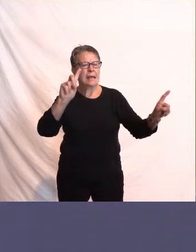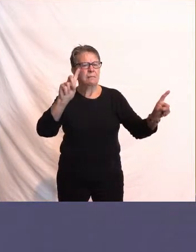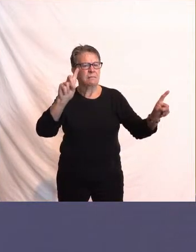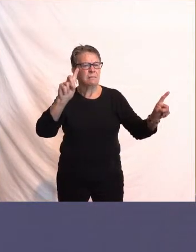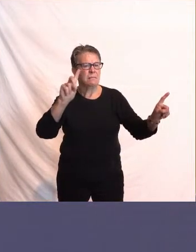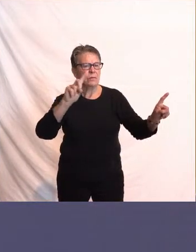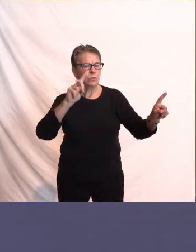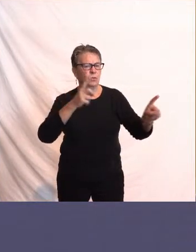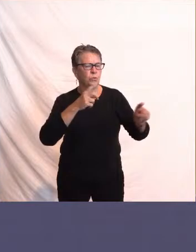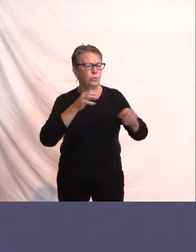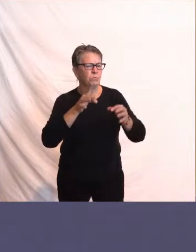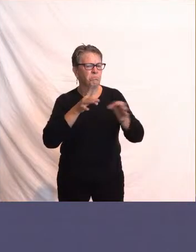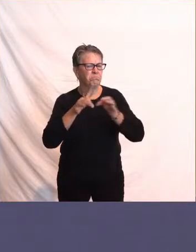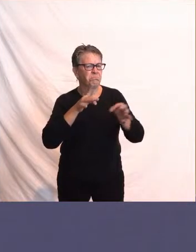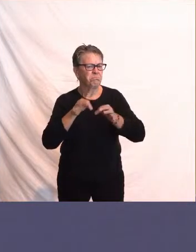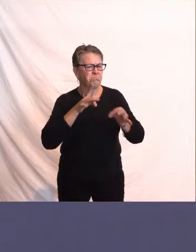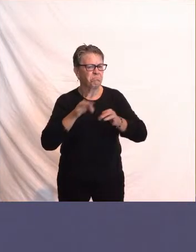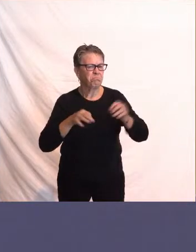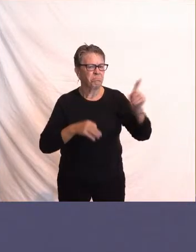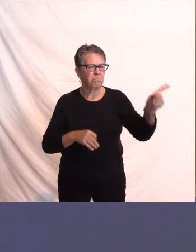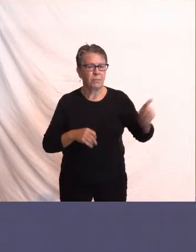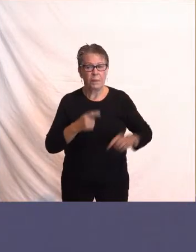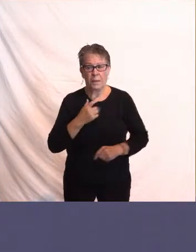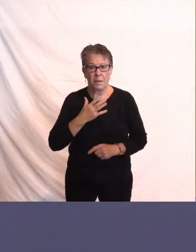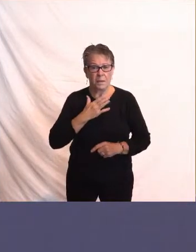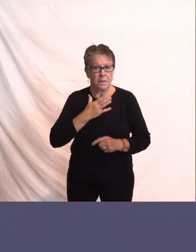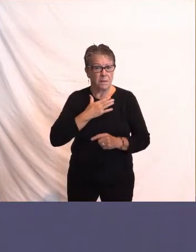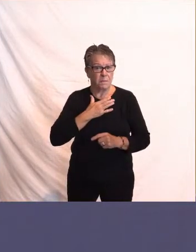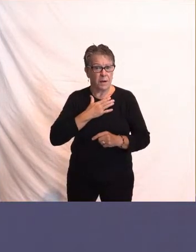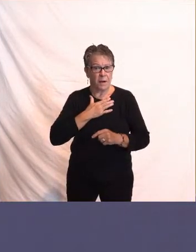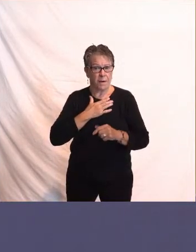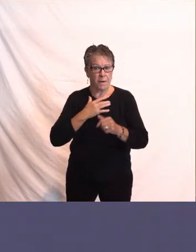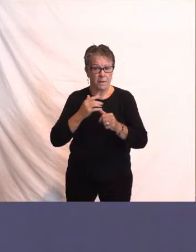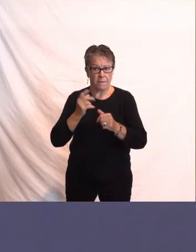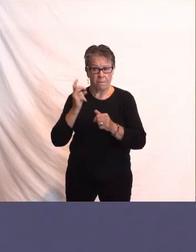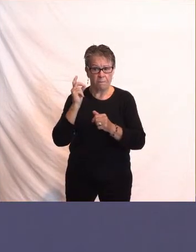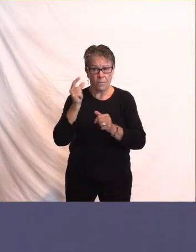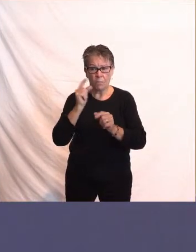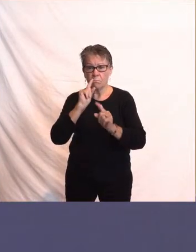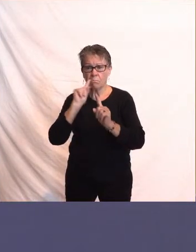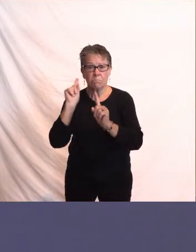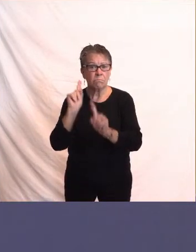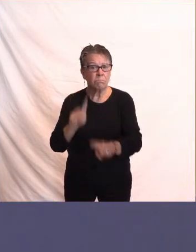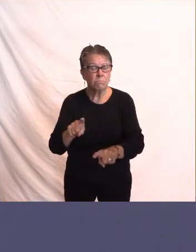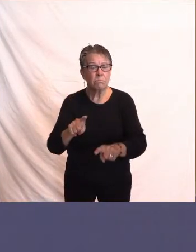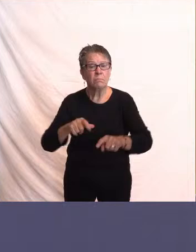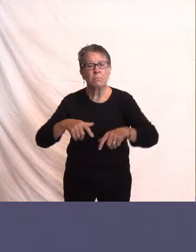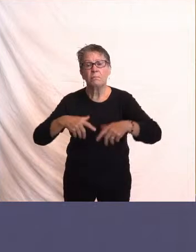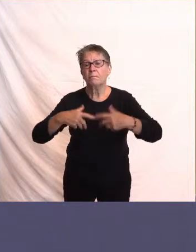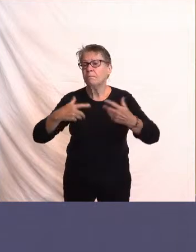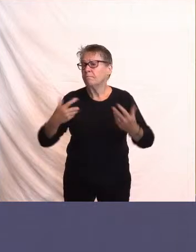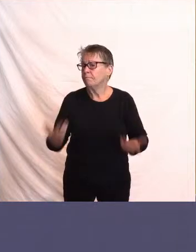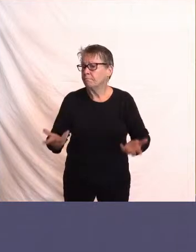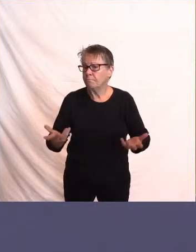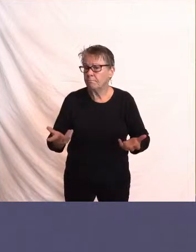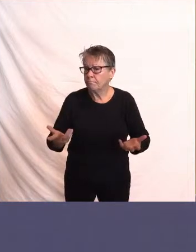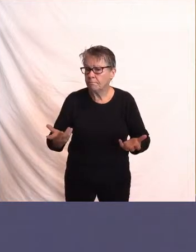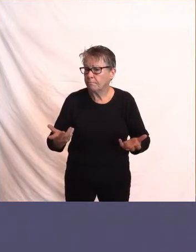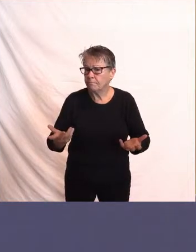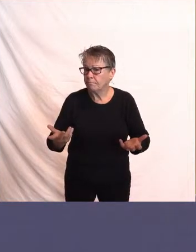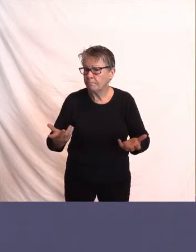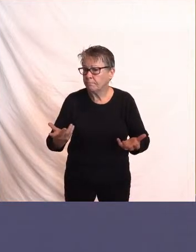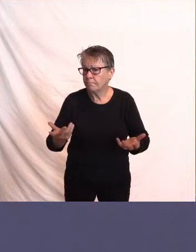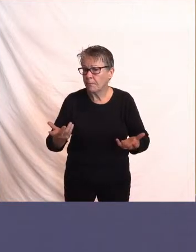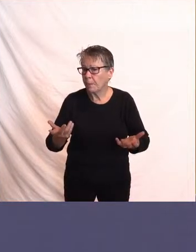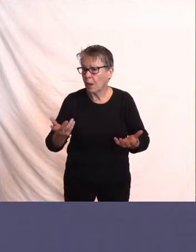My subject non-empirical answer would be, I'd go back to where I think we all think this is headed, which is it's